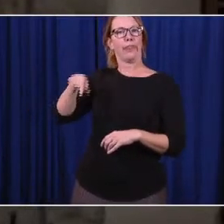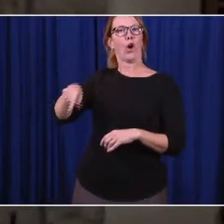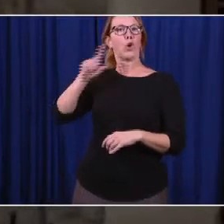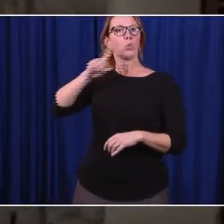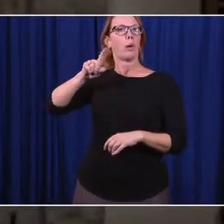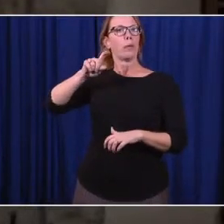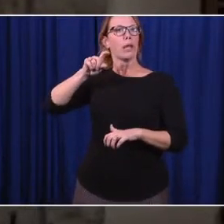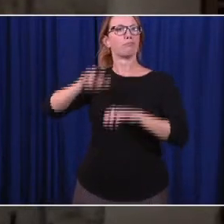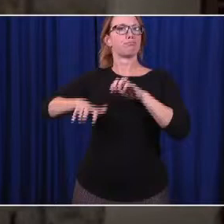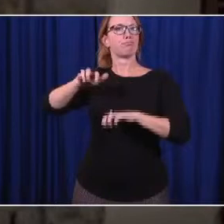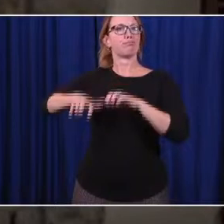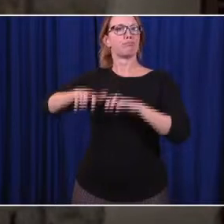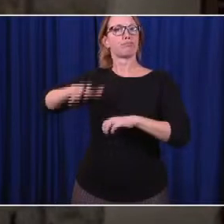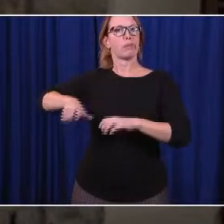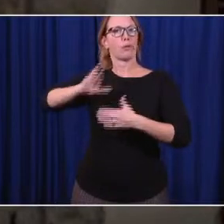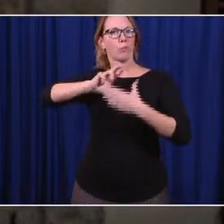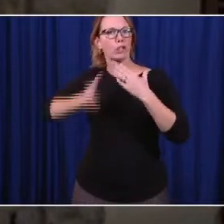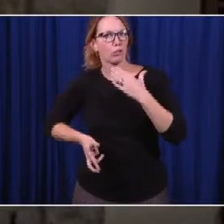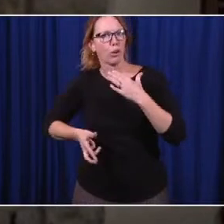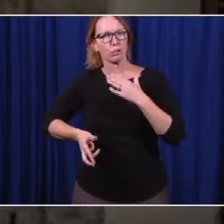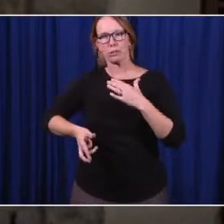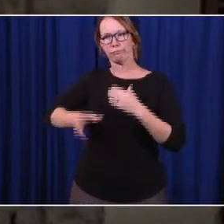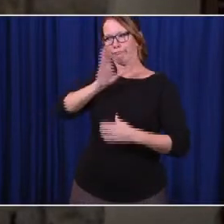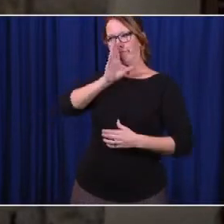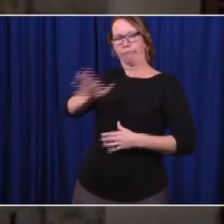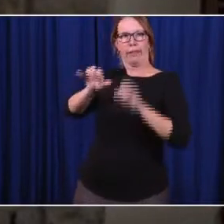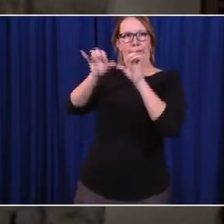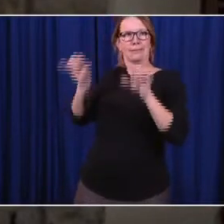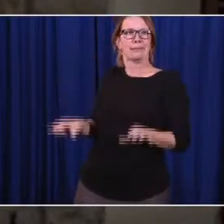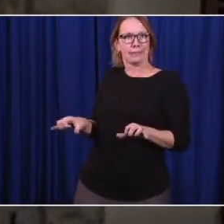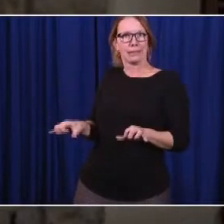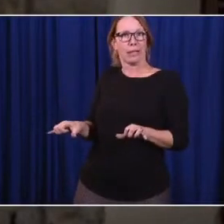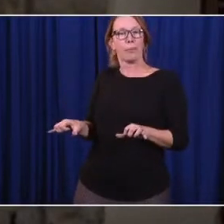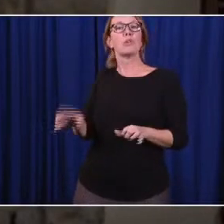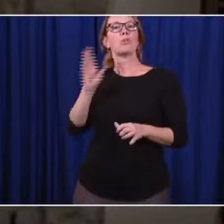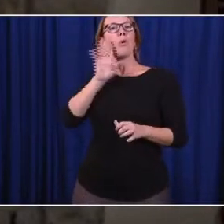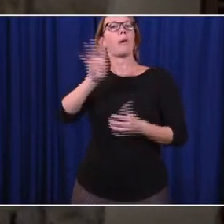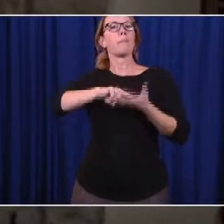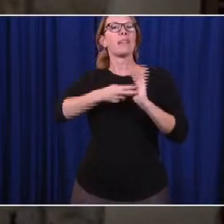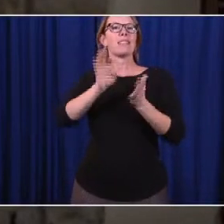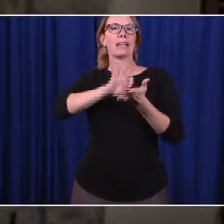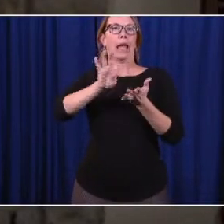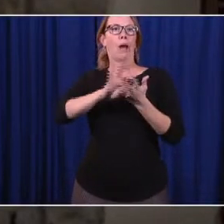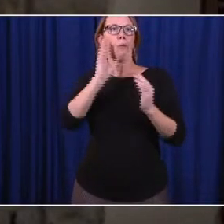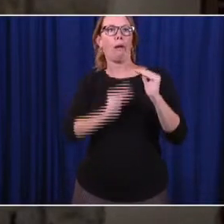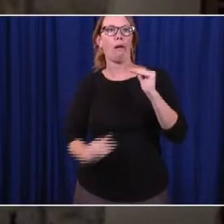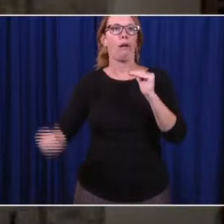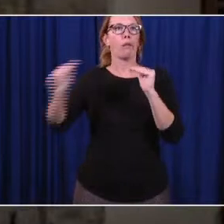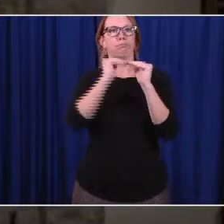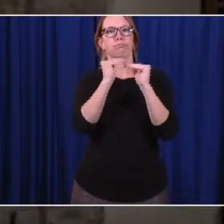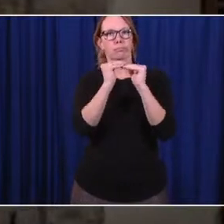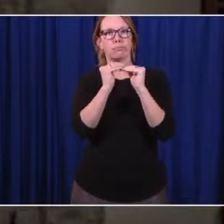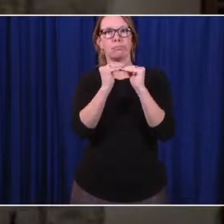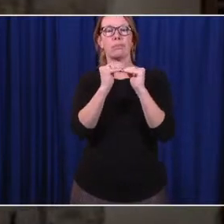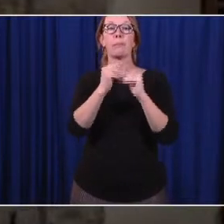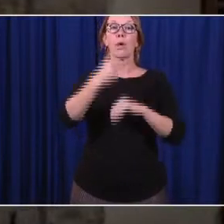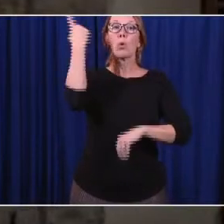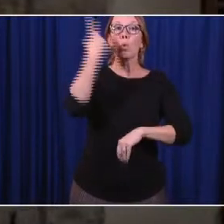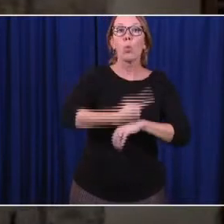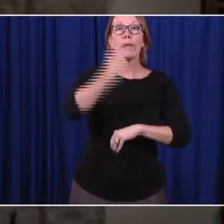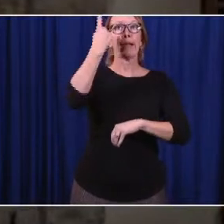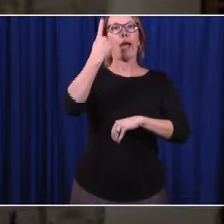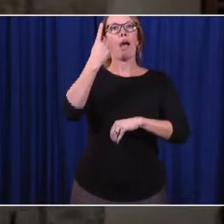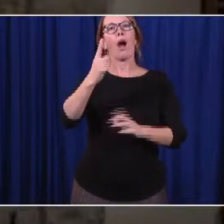in directly into the system, so the count will then go up. You'll have a one-day surge, an artificial